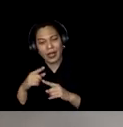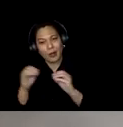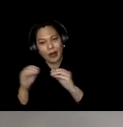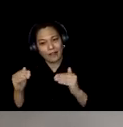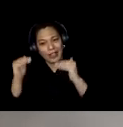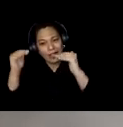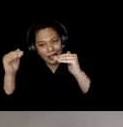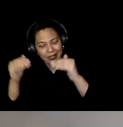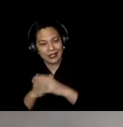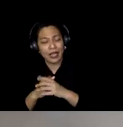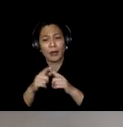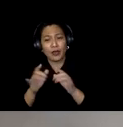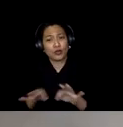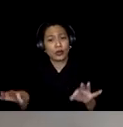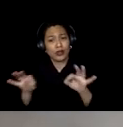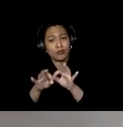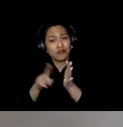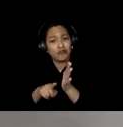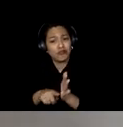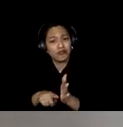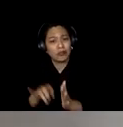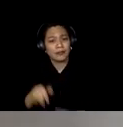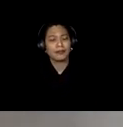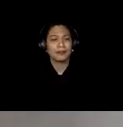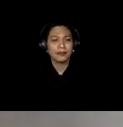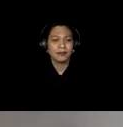something worth looking into.